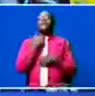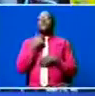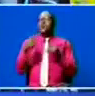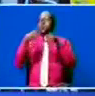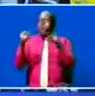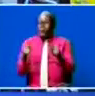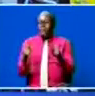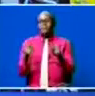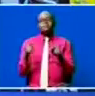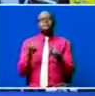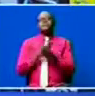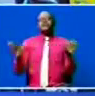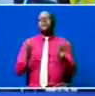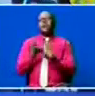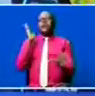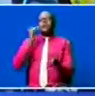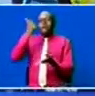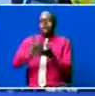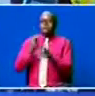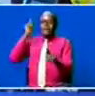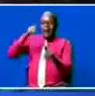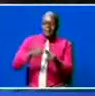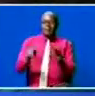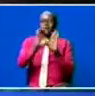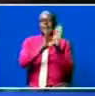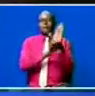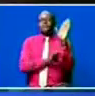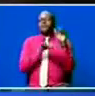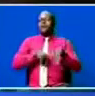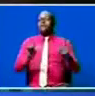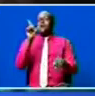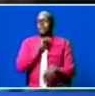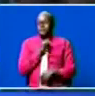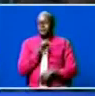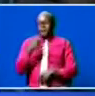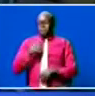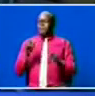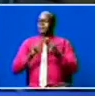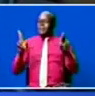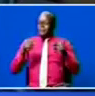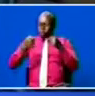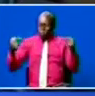told journalists that he will not vacate office until the union's constitution is followed. I'm prepared to differ